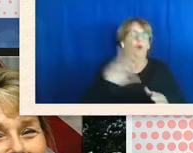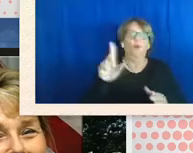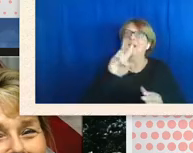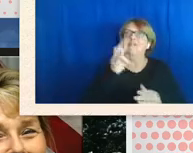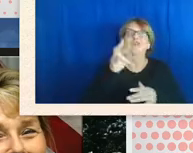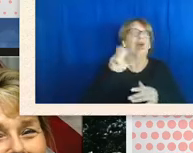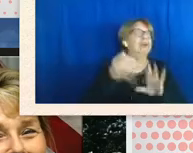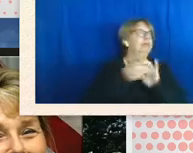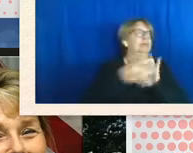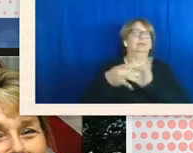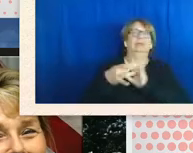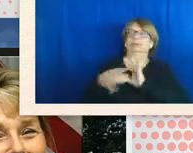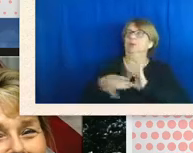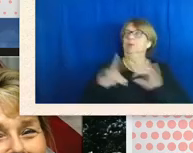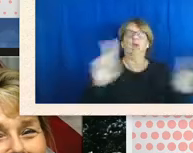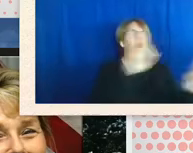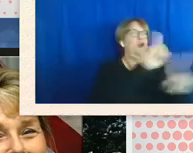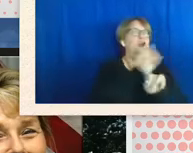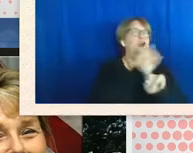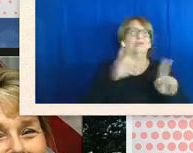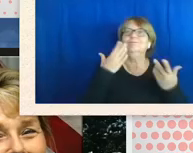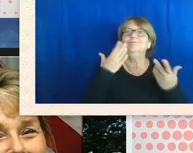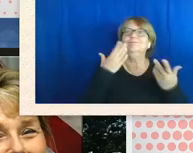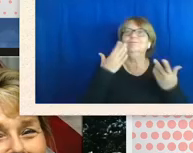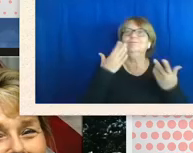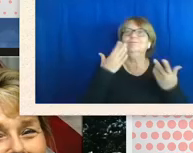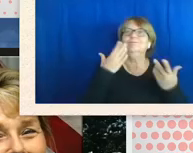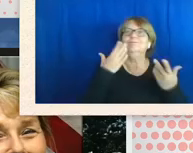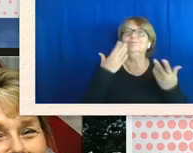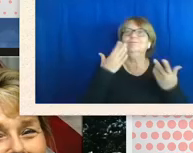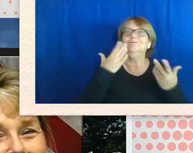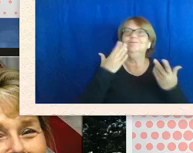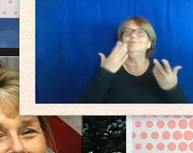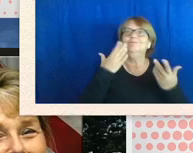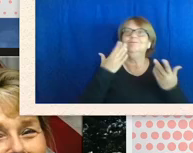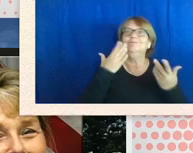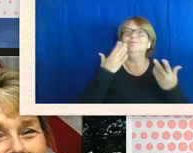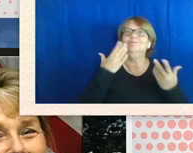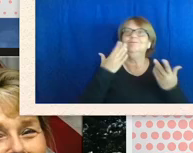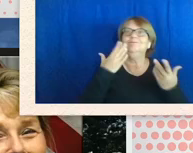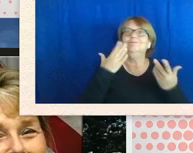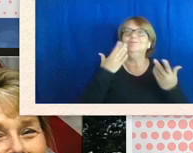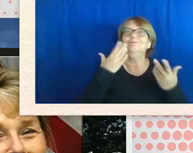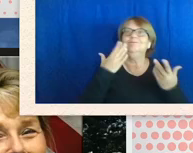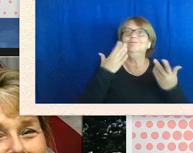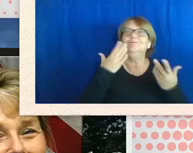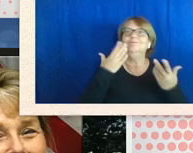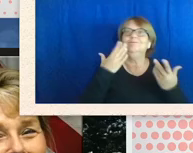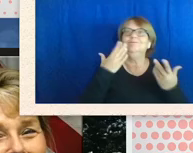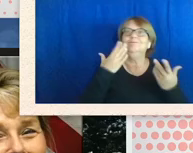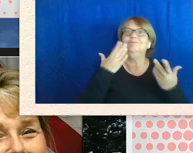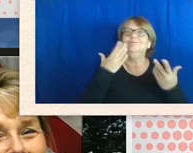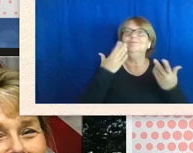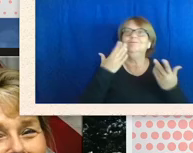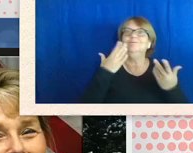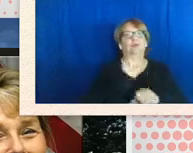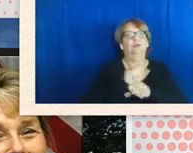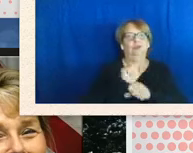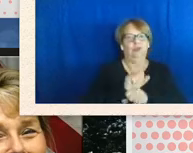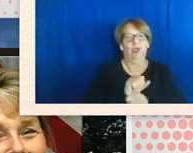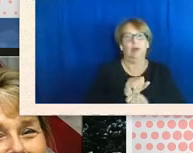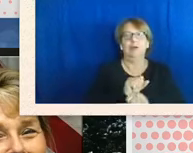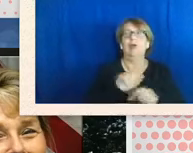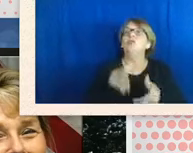is it? But you could be carrying it with you wherever you go. And so that's their job. The rest of us, our